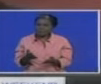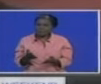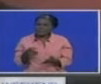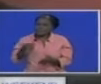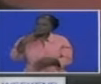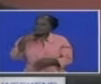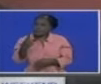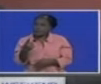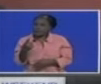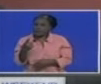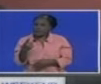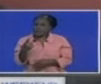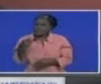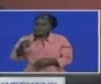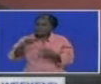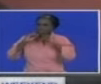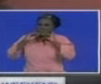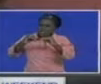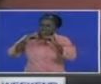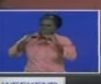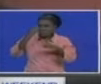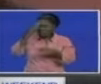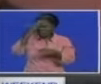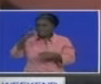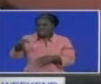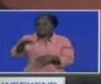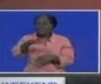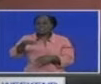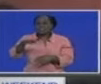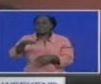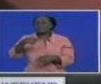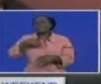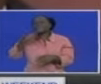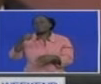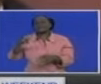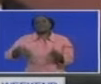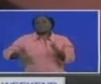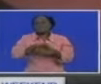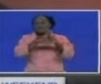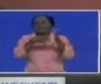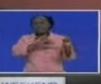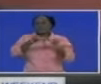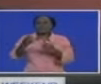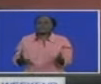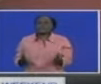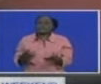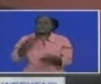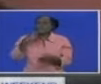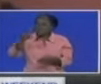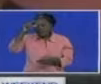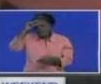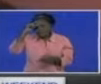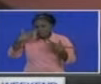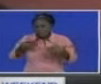Wakasema wana train kwa sababu ya the region. Tunaambia wahame sasa. We will be telling the government how to